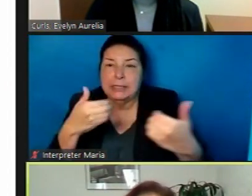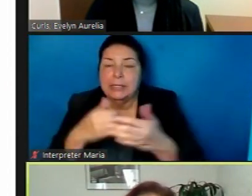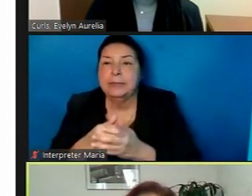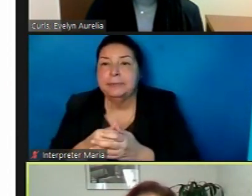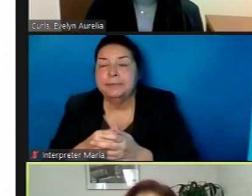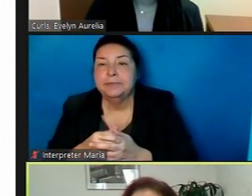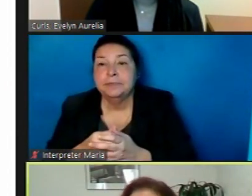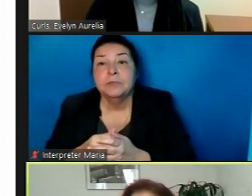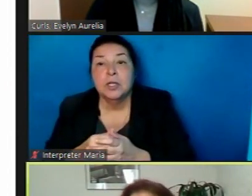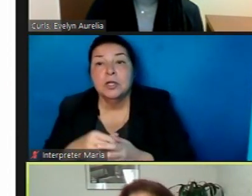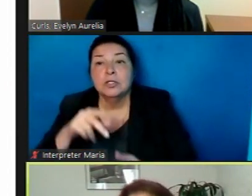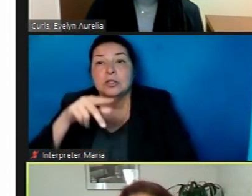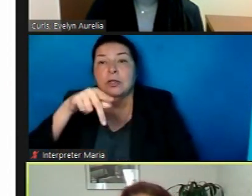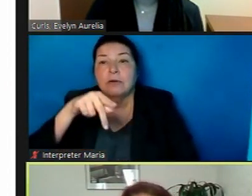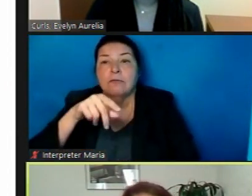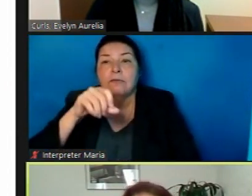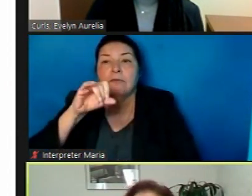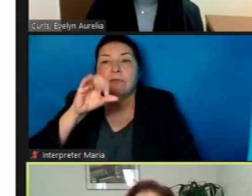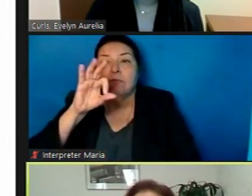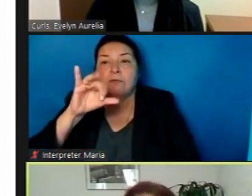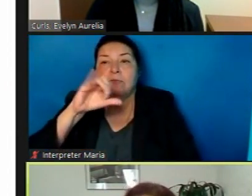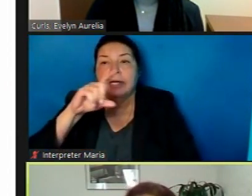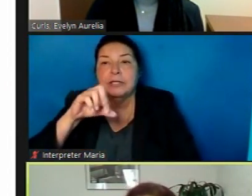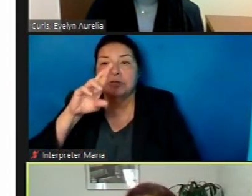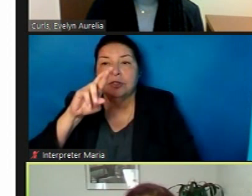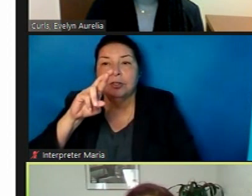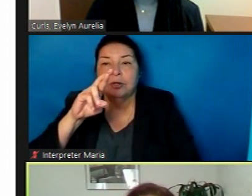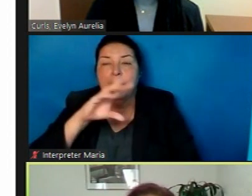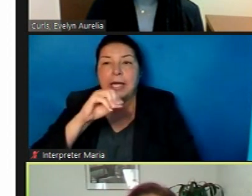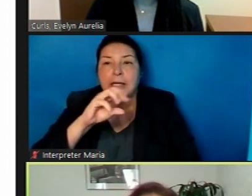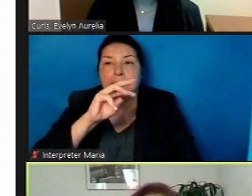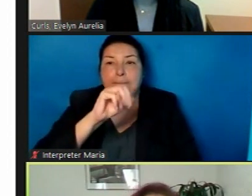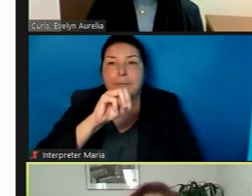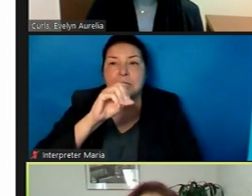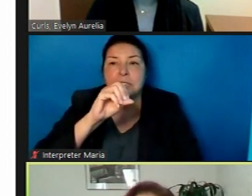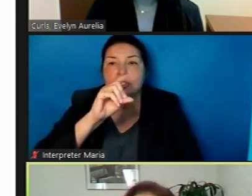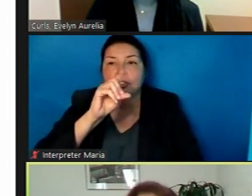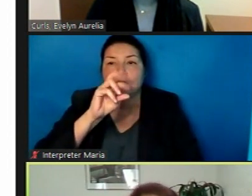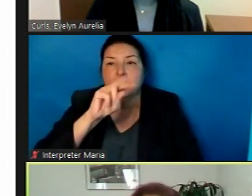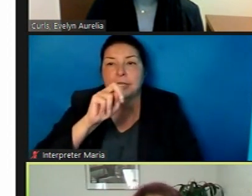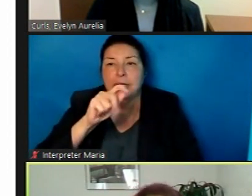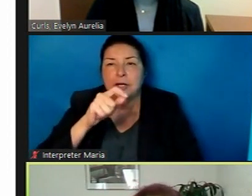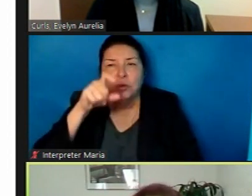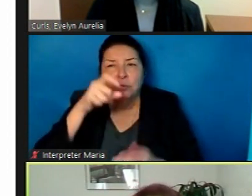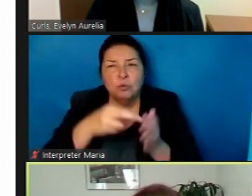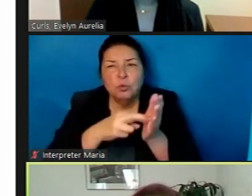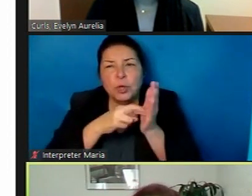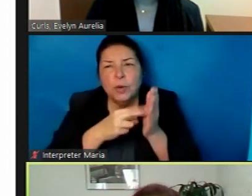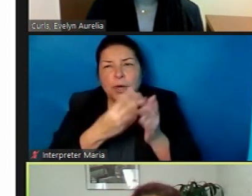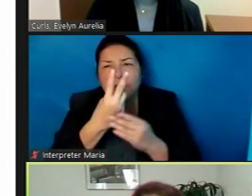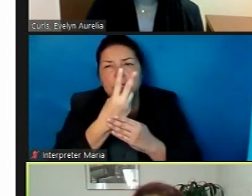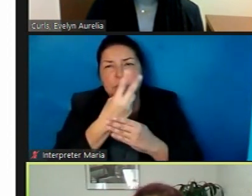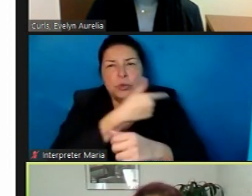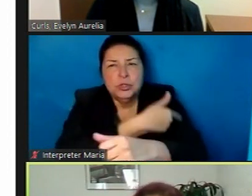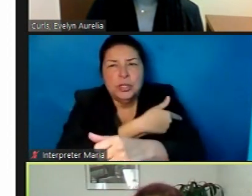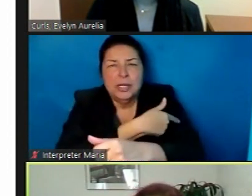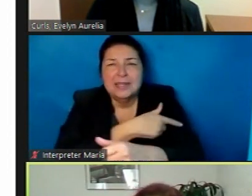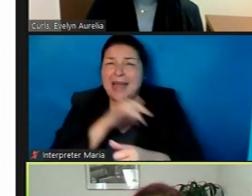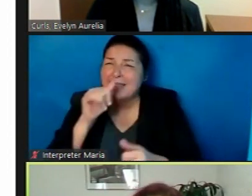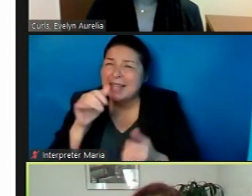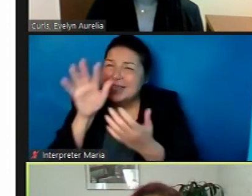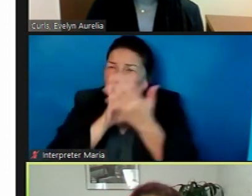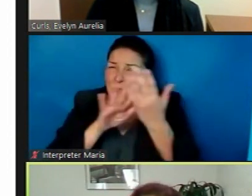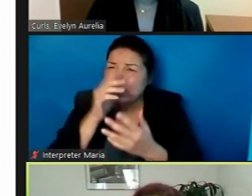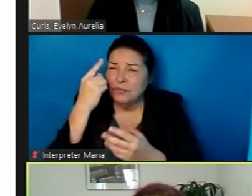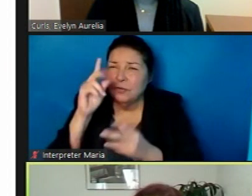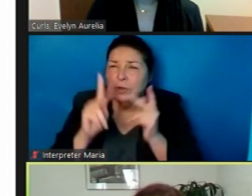The Pfizer and Moderna vaccines require 2 shots. It's a little confusing for people to understand.